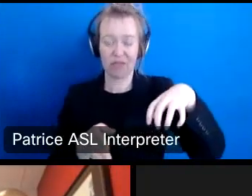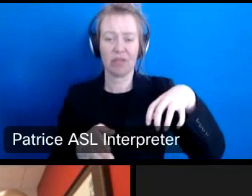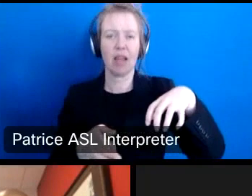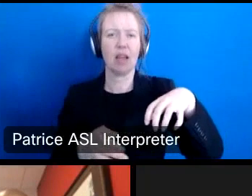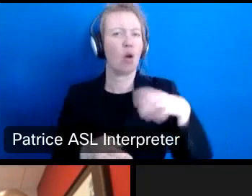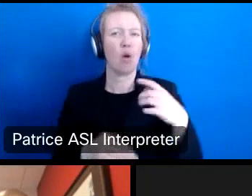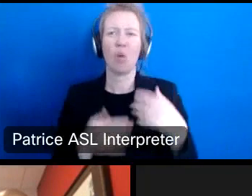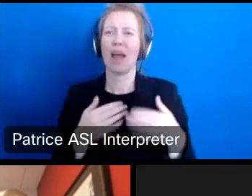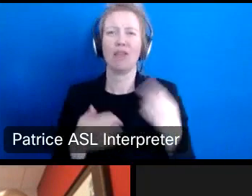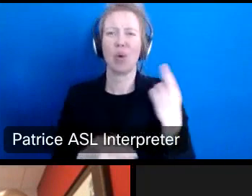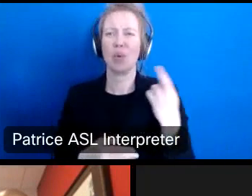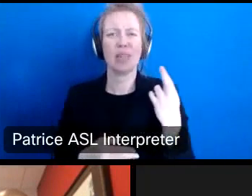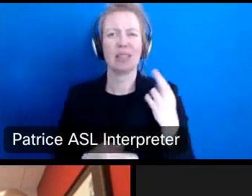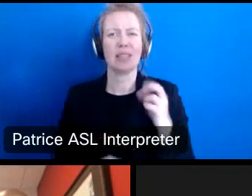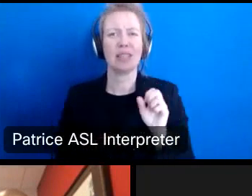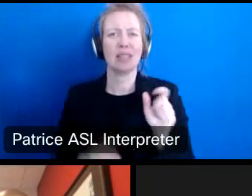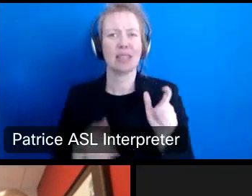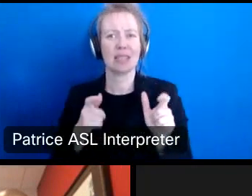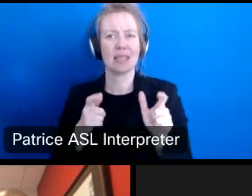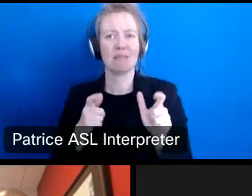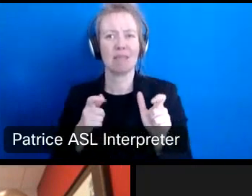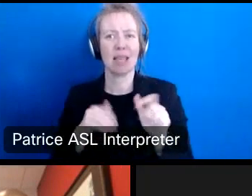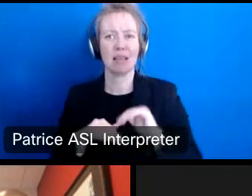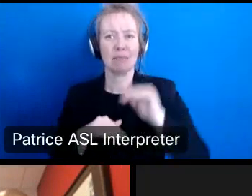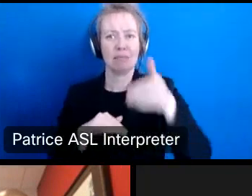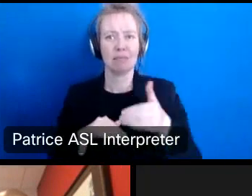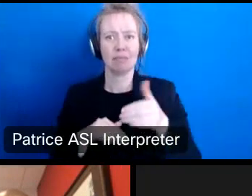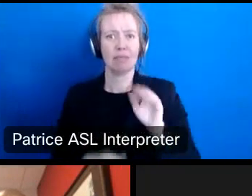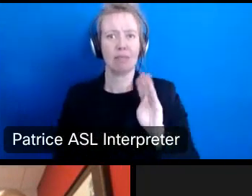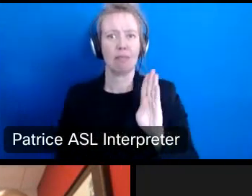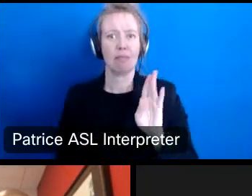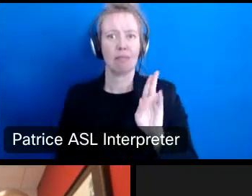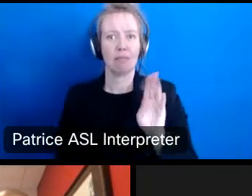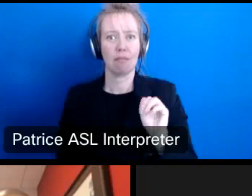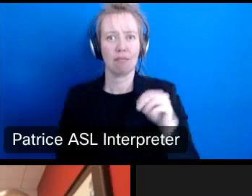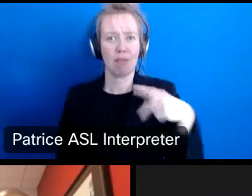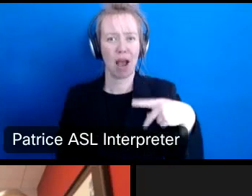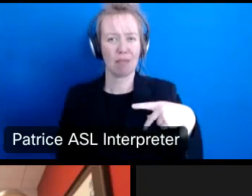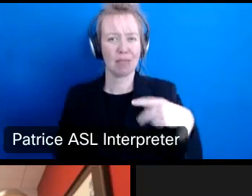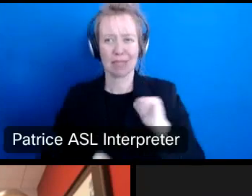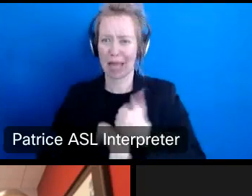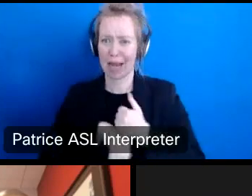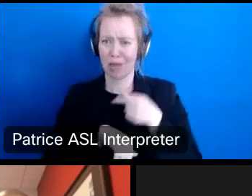speed bump was installed on this one-way street, and